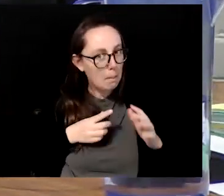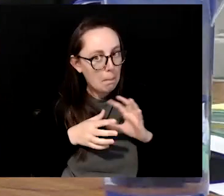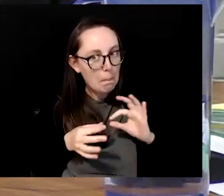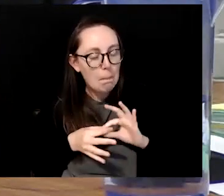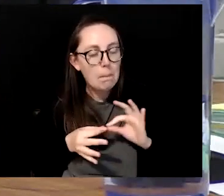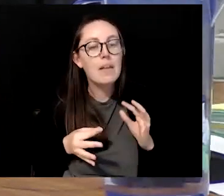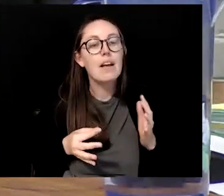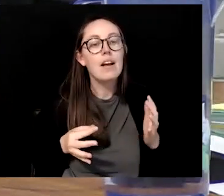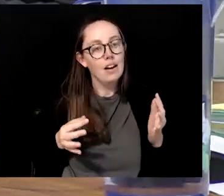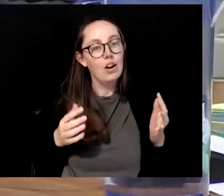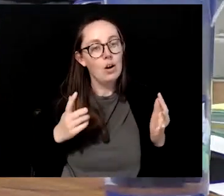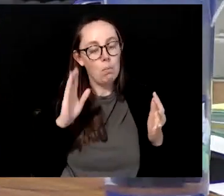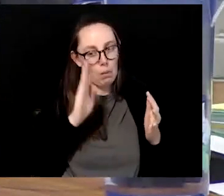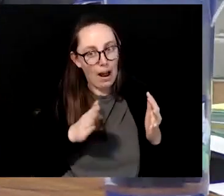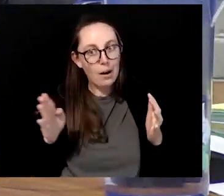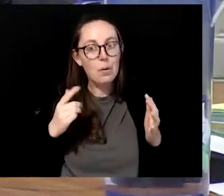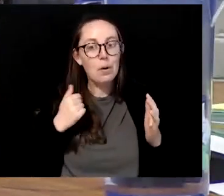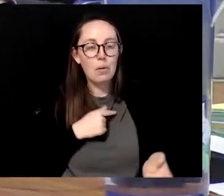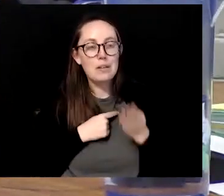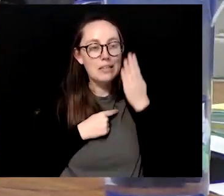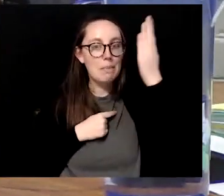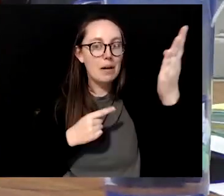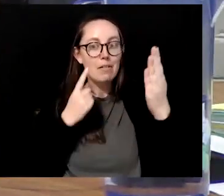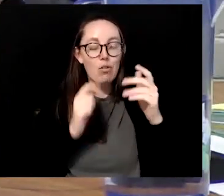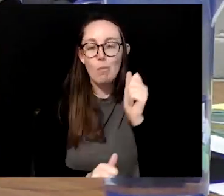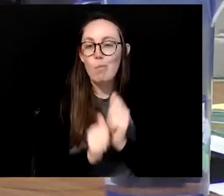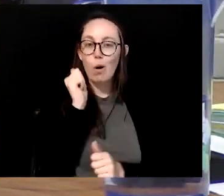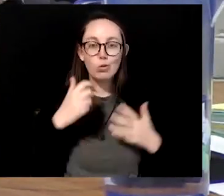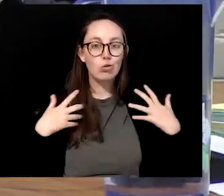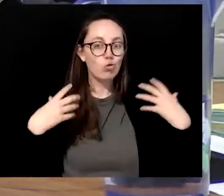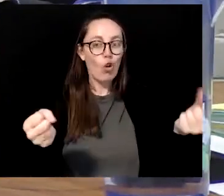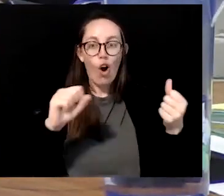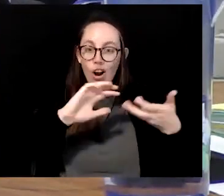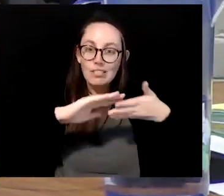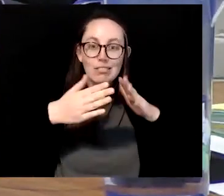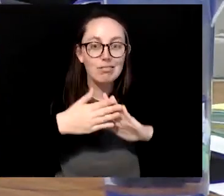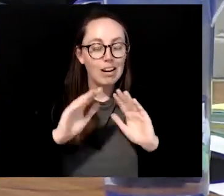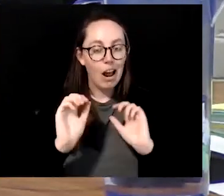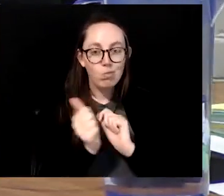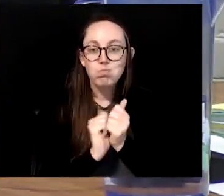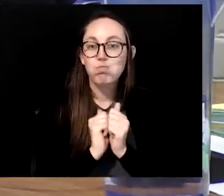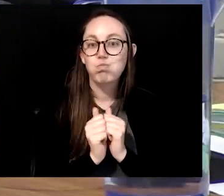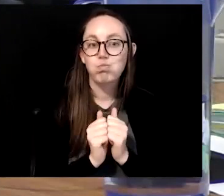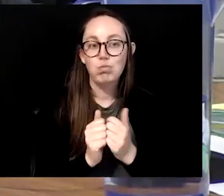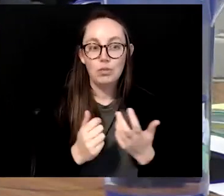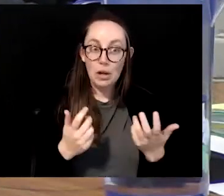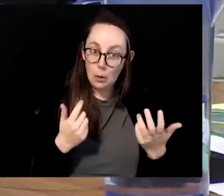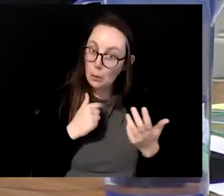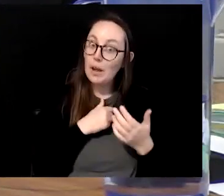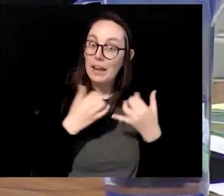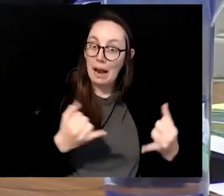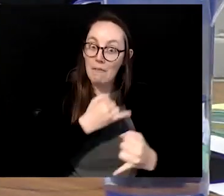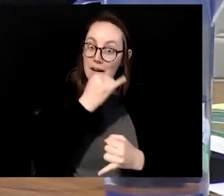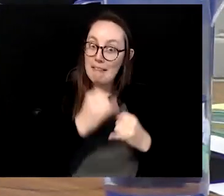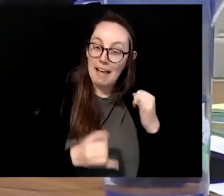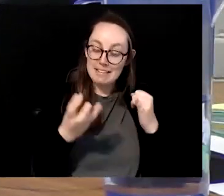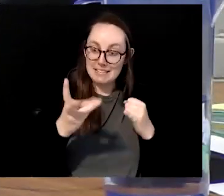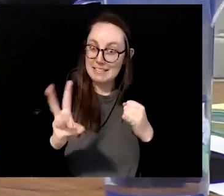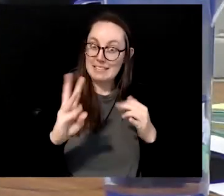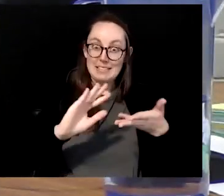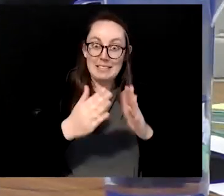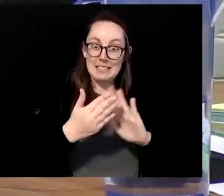to the sweet 16. so please go to strongtowns.org to vote Brattleboro